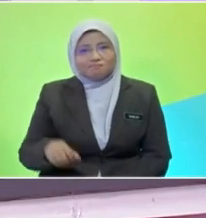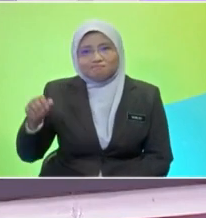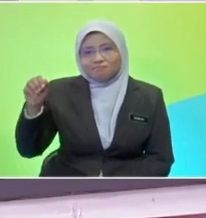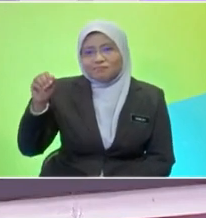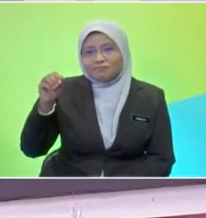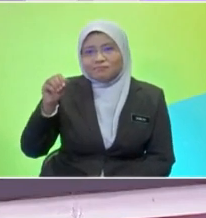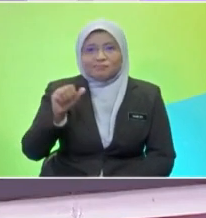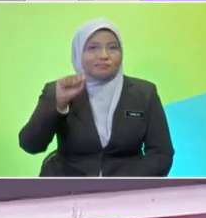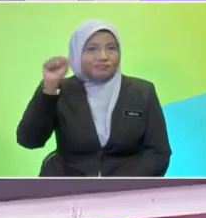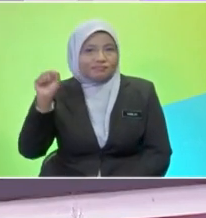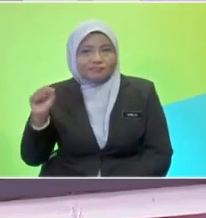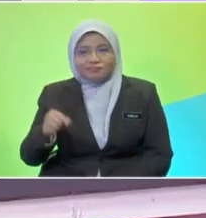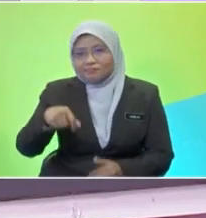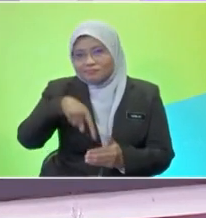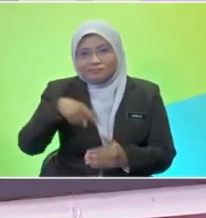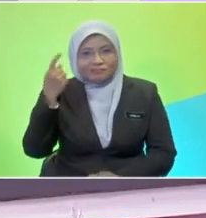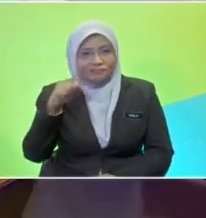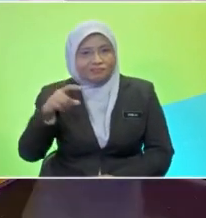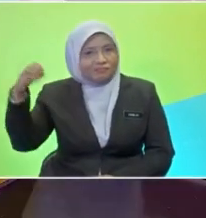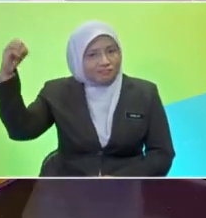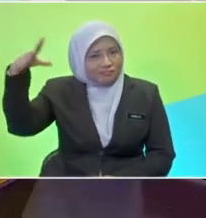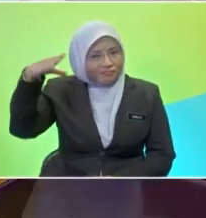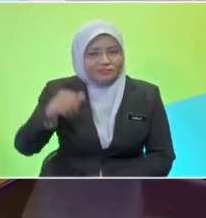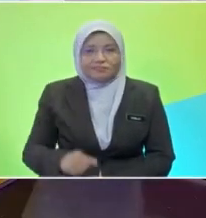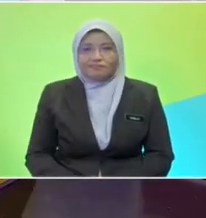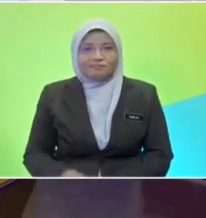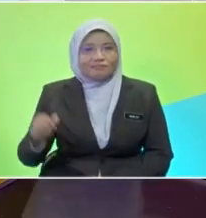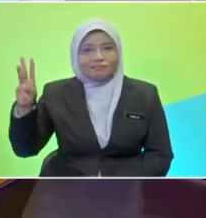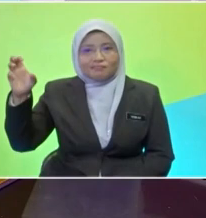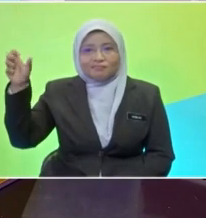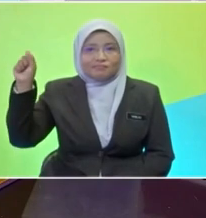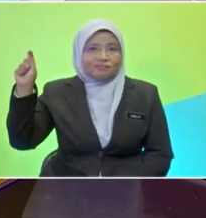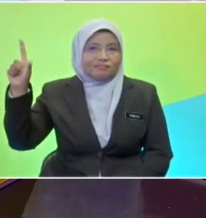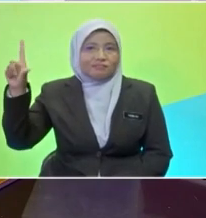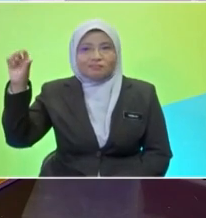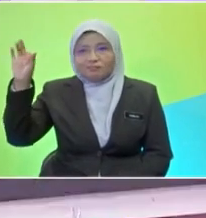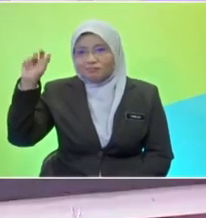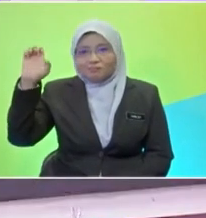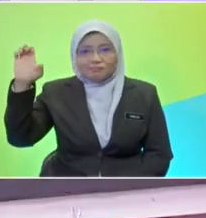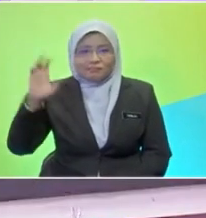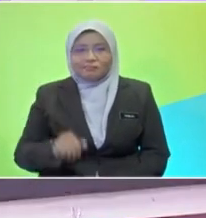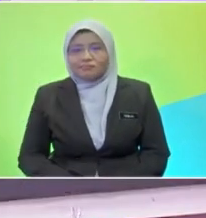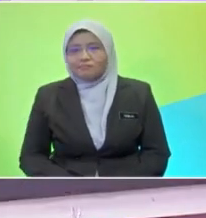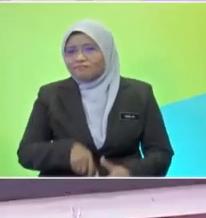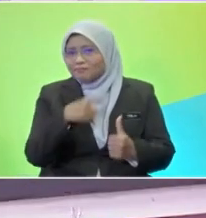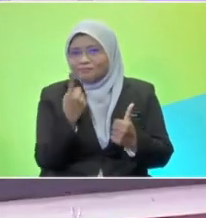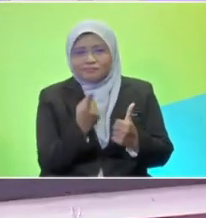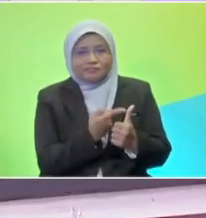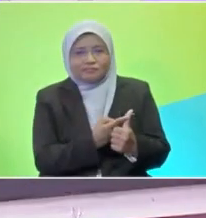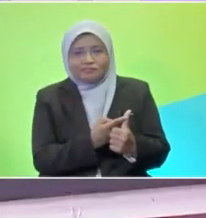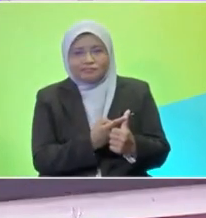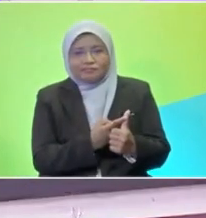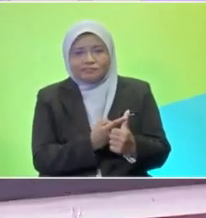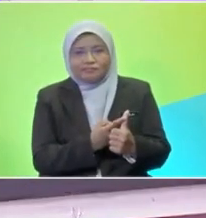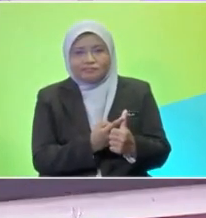the famous group Westlife. I know that song. You know why I like the song? Because that was the first ever English song that I learned in school when I